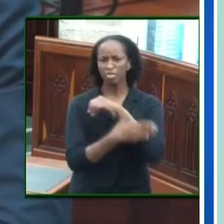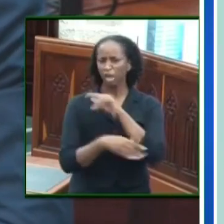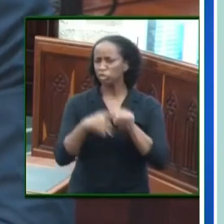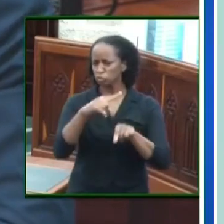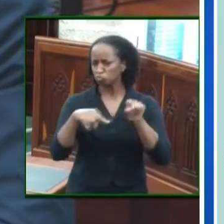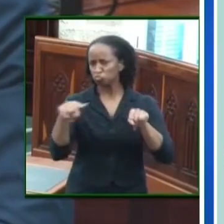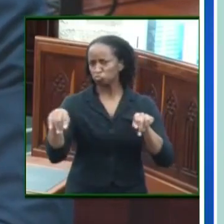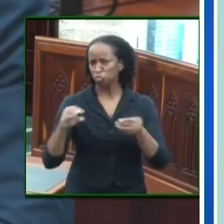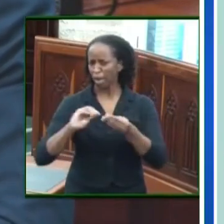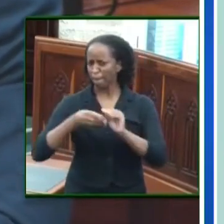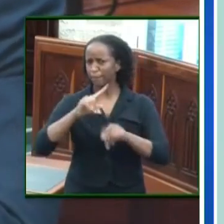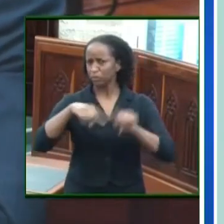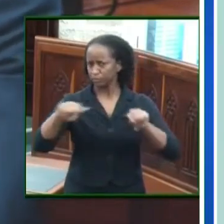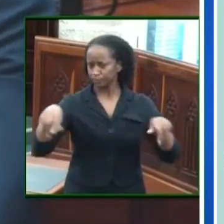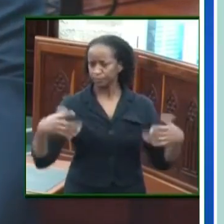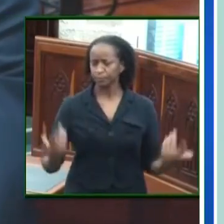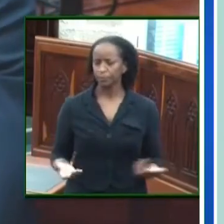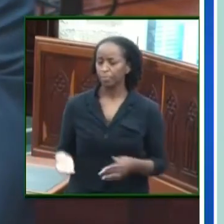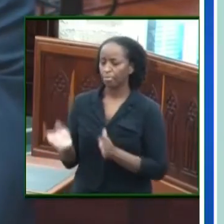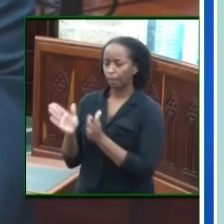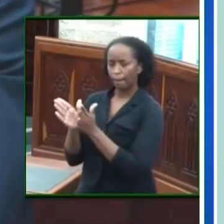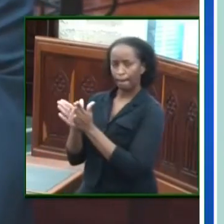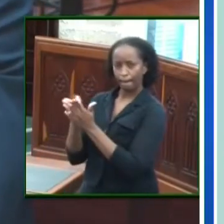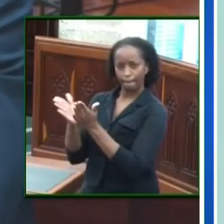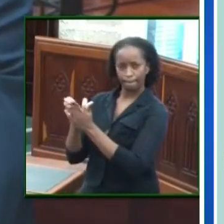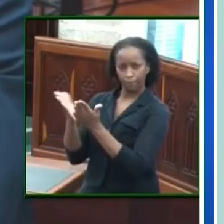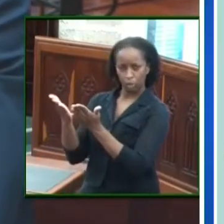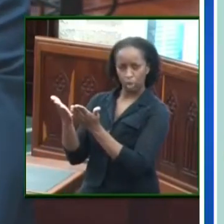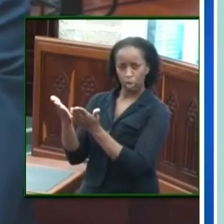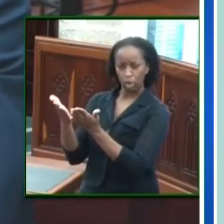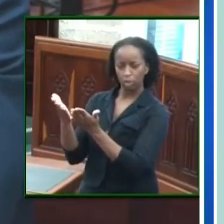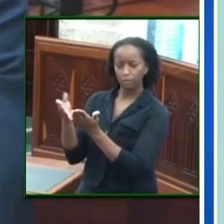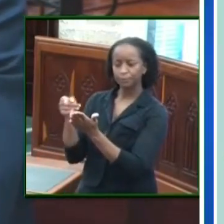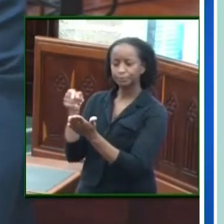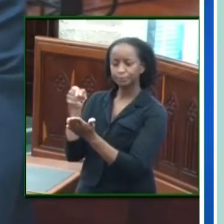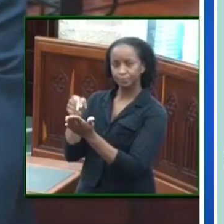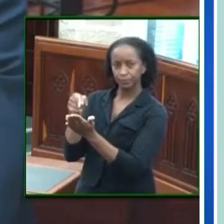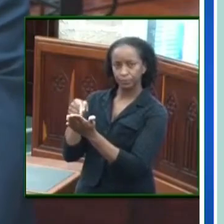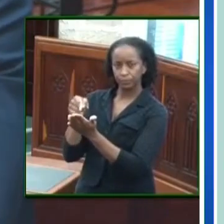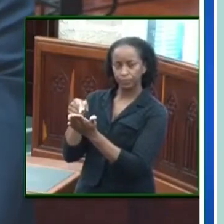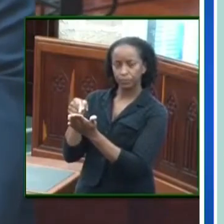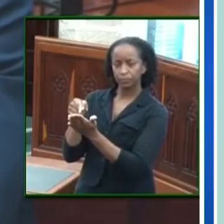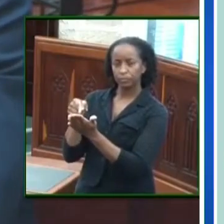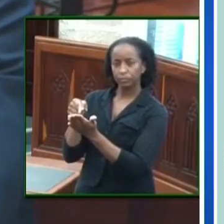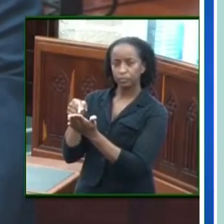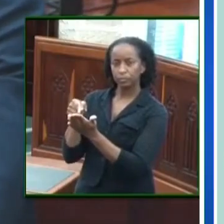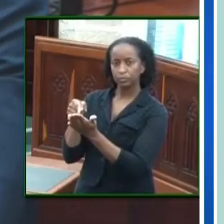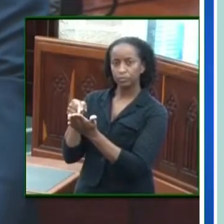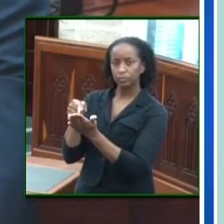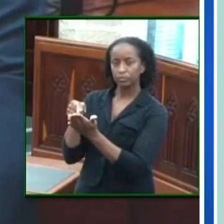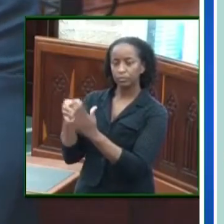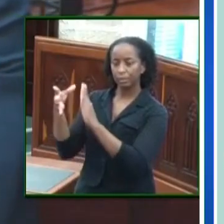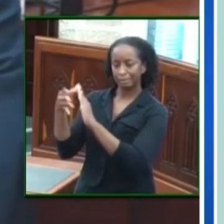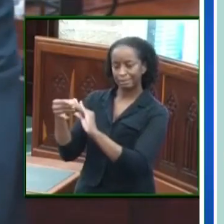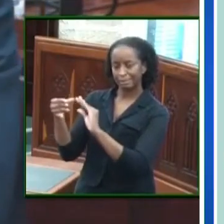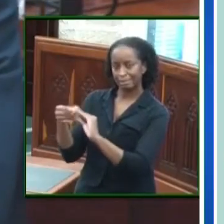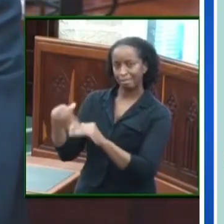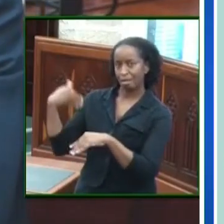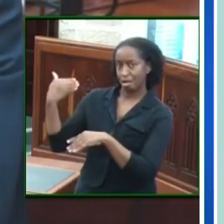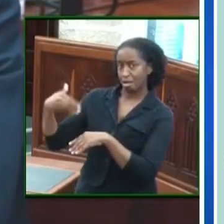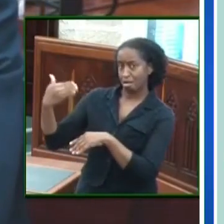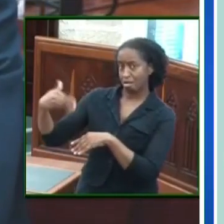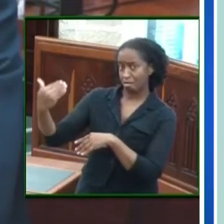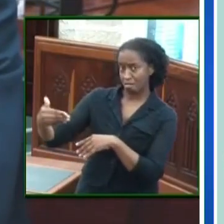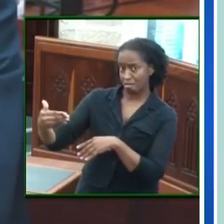by a gentleman called Hans J. Morgenthau. And he keeps making the point that the only permanent interest of any country is